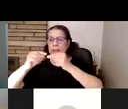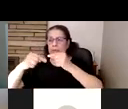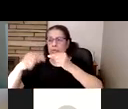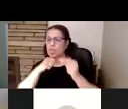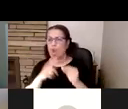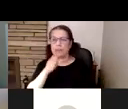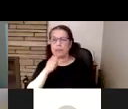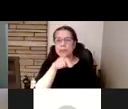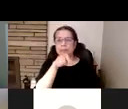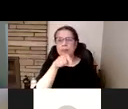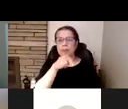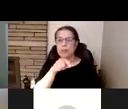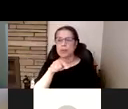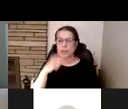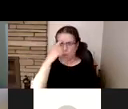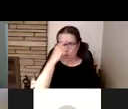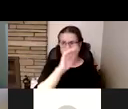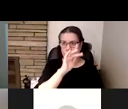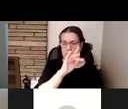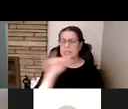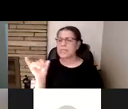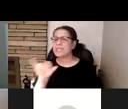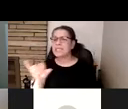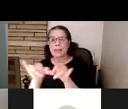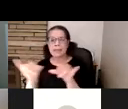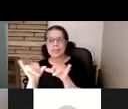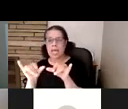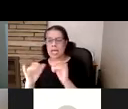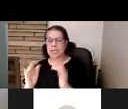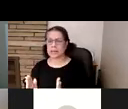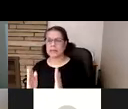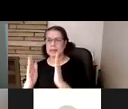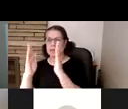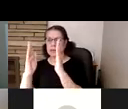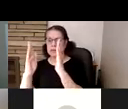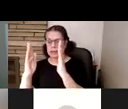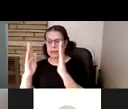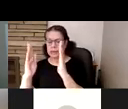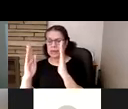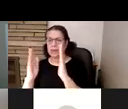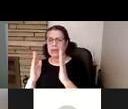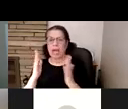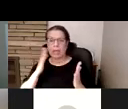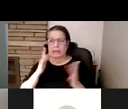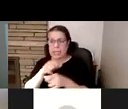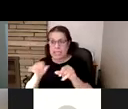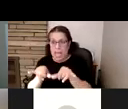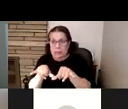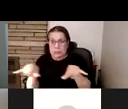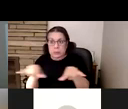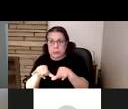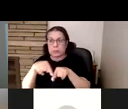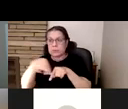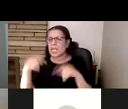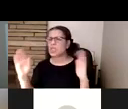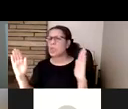So it's the same size as one of those machines. I don't remember exactly the footprint of it, but it's relatively